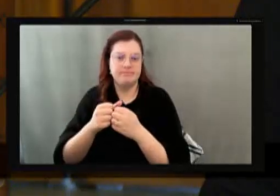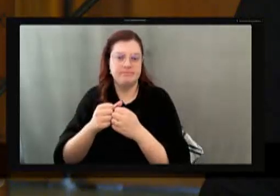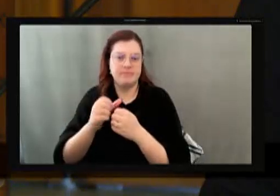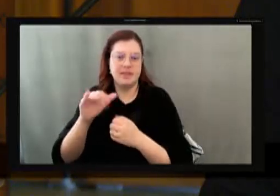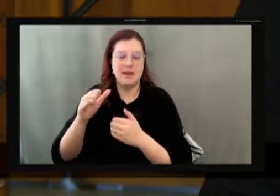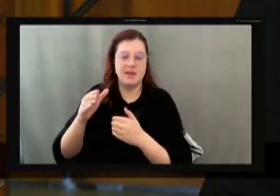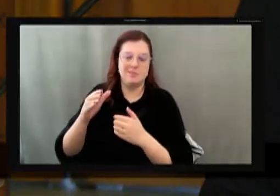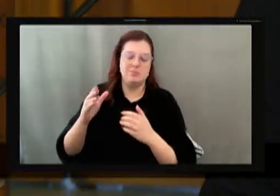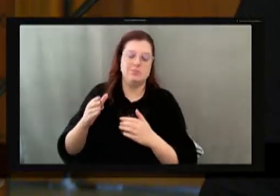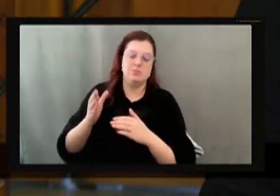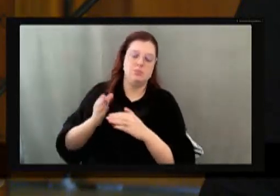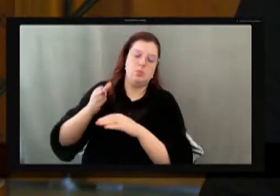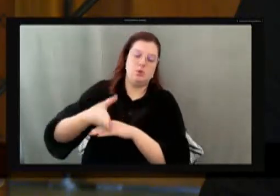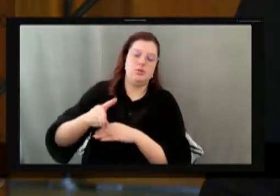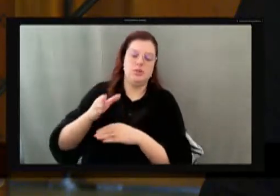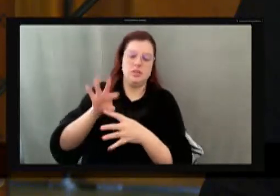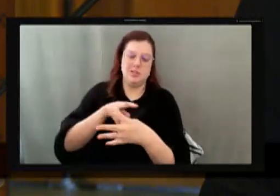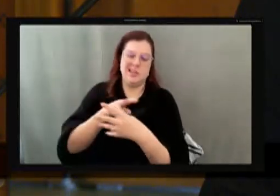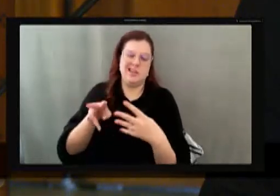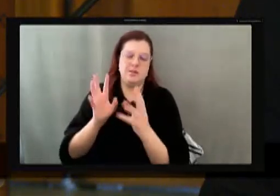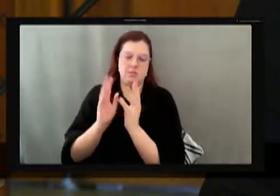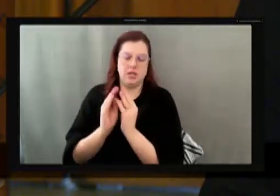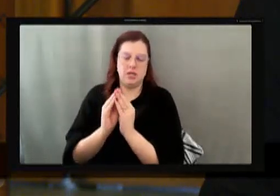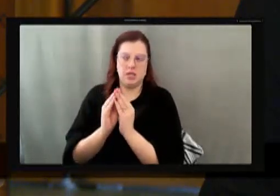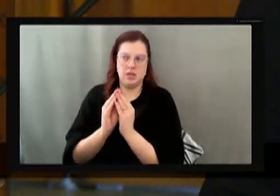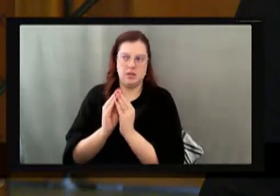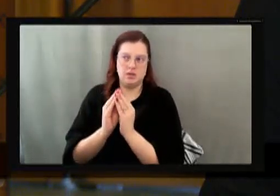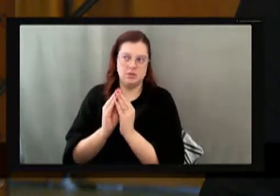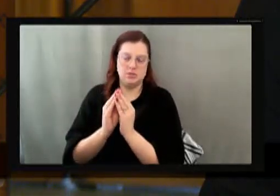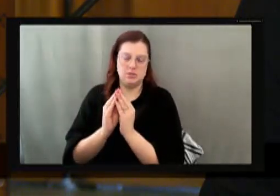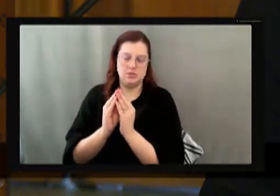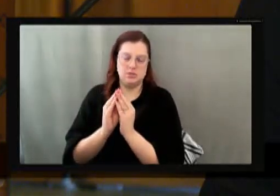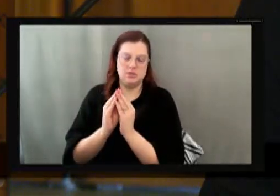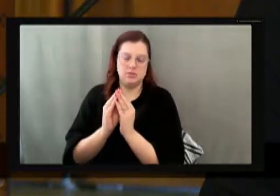agenda that